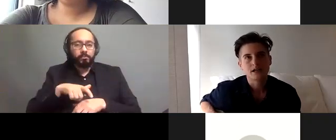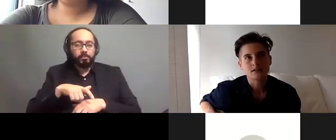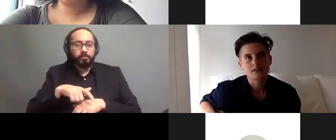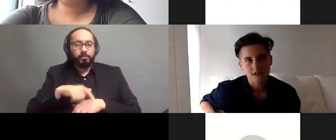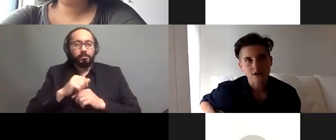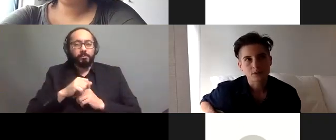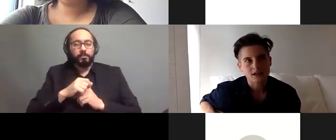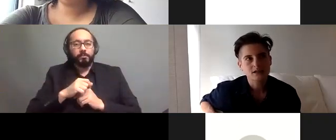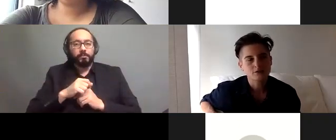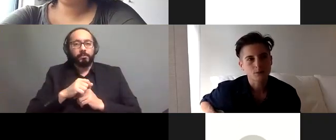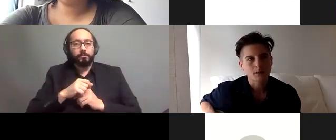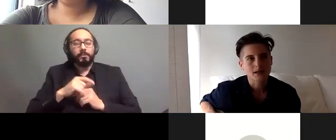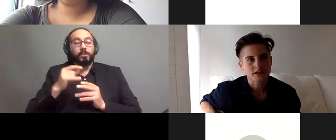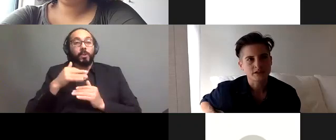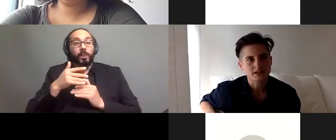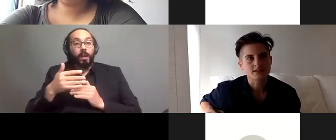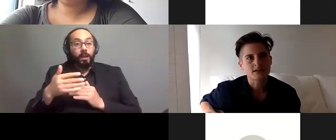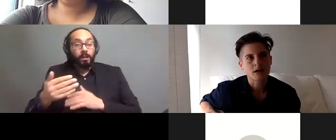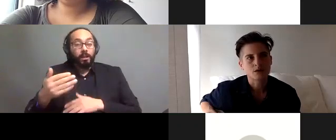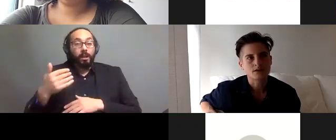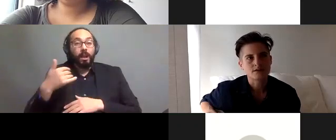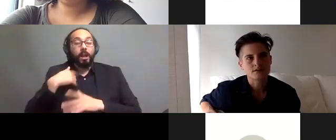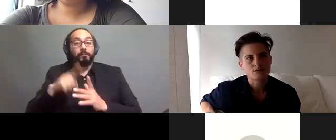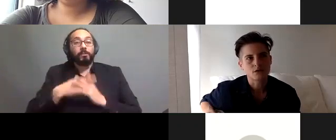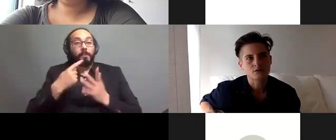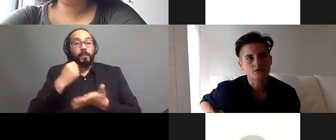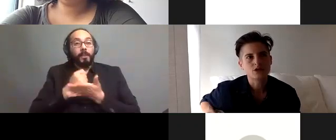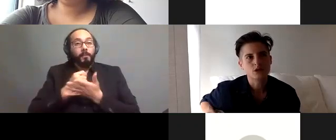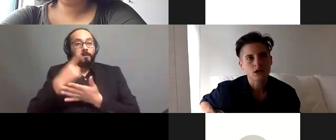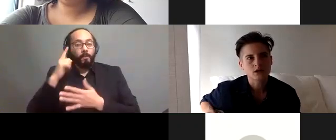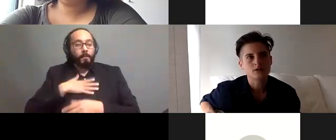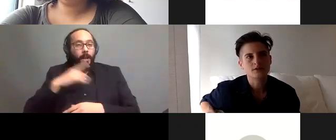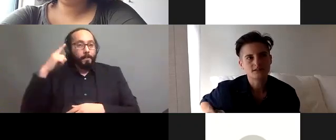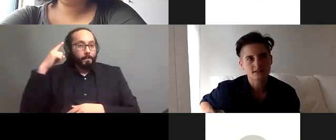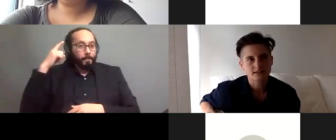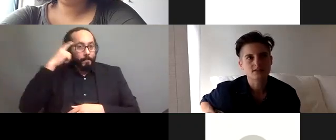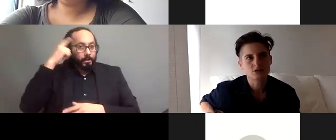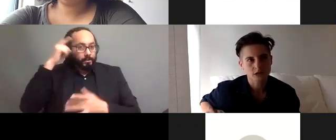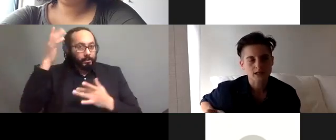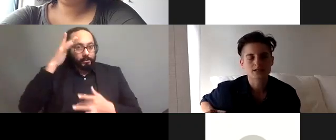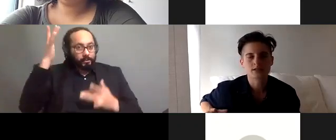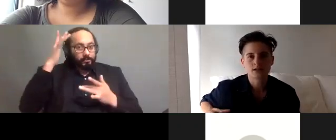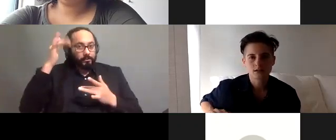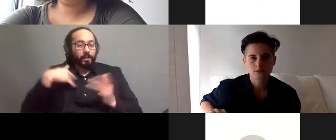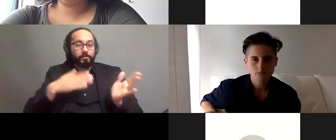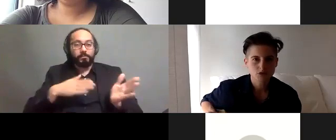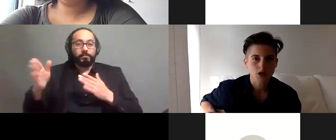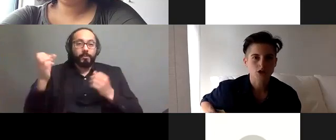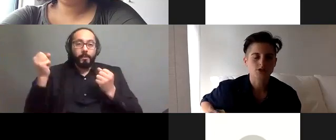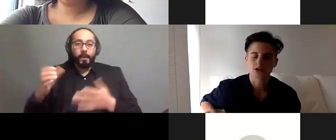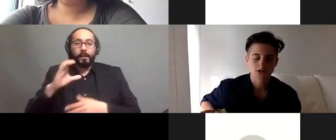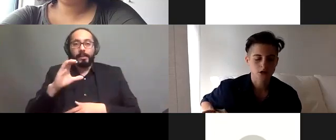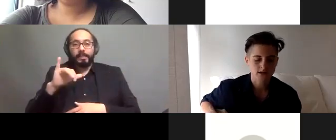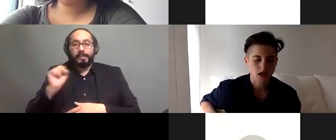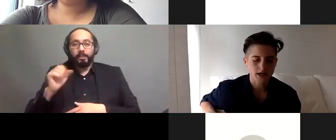my therapy for my mental illness, I was referred to a lot of cis straight